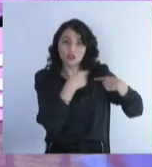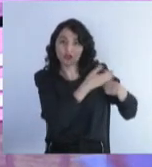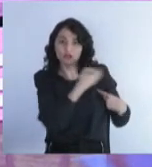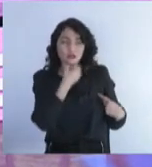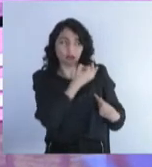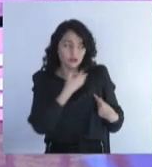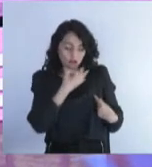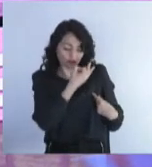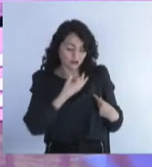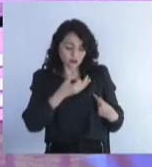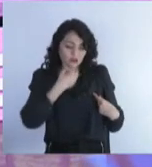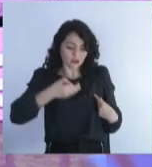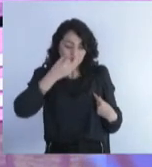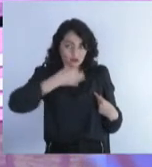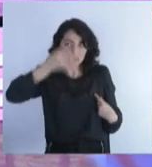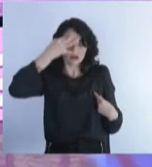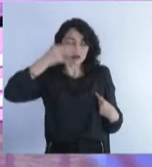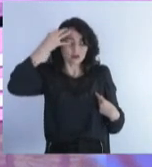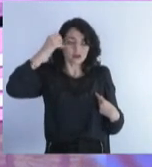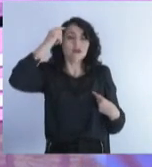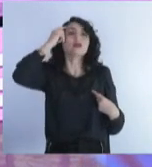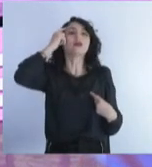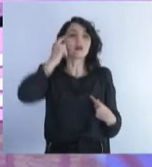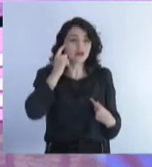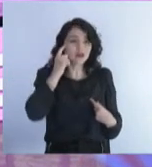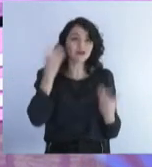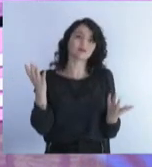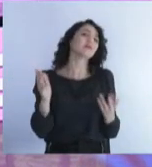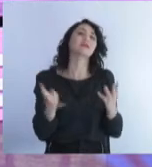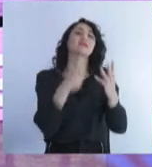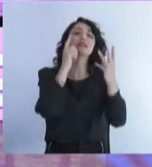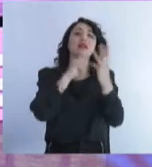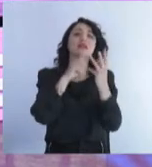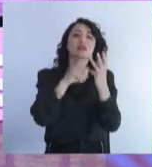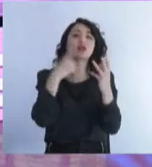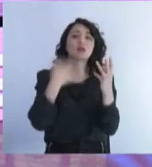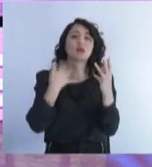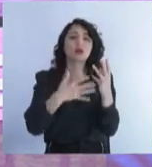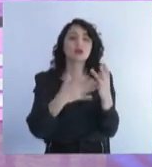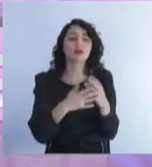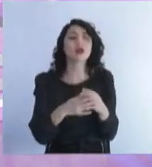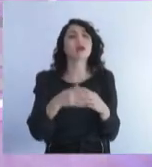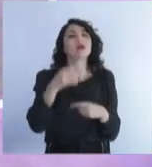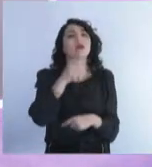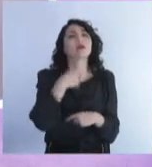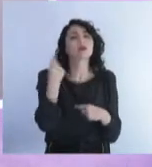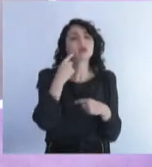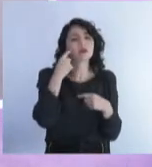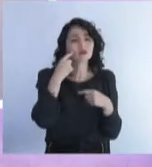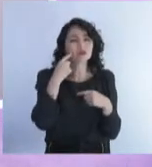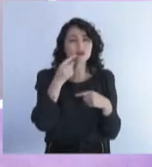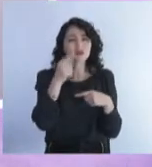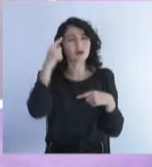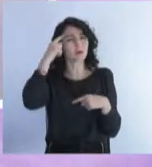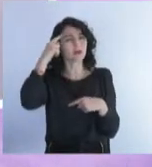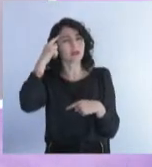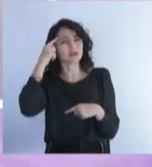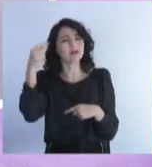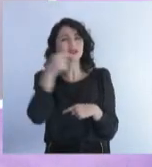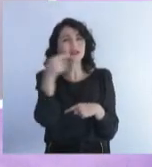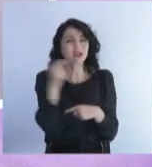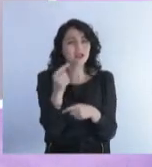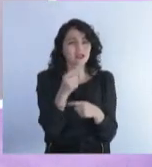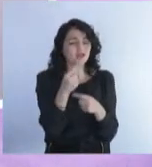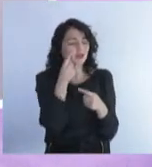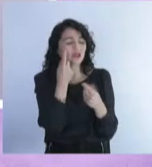don't have to buy into them. And the third step is to recall something that disconfirms those